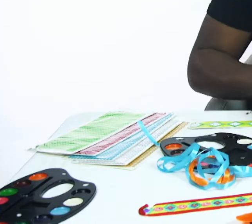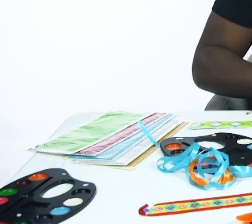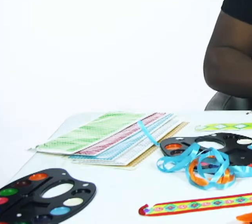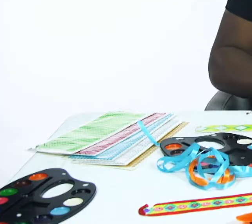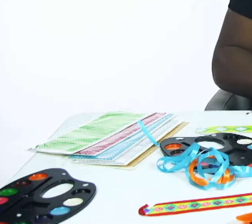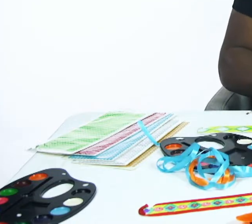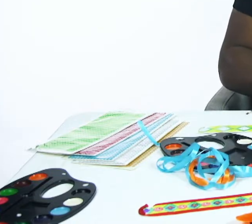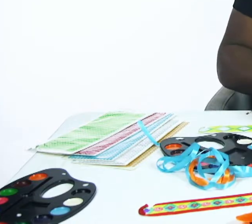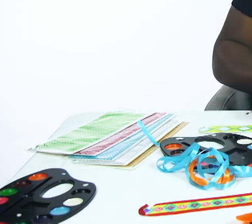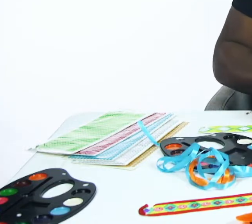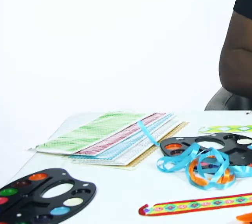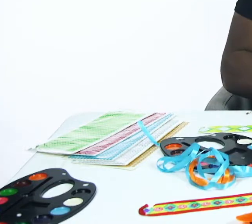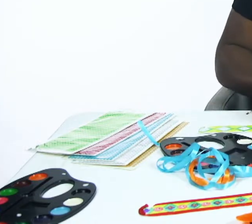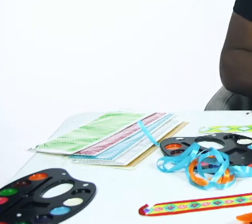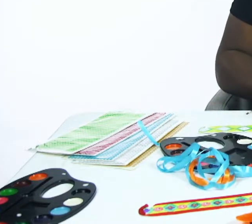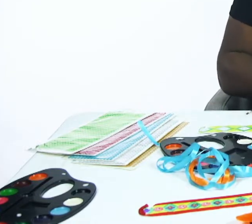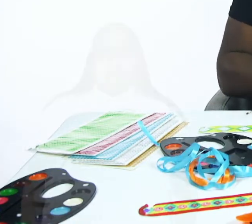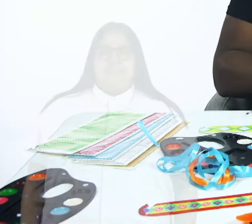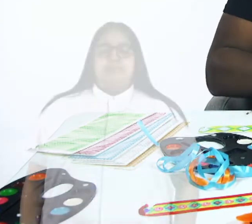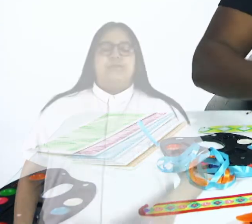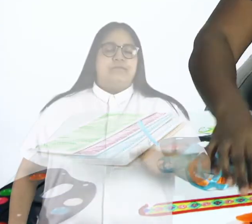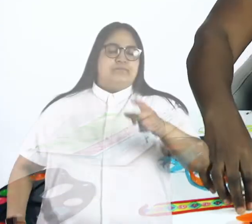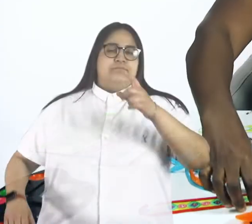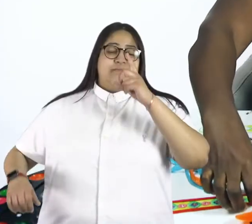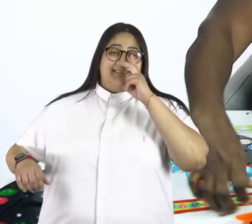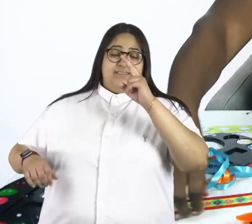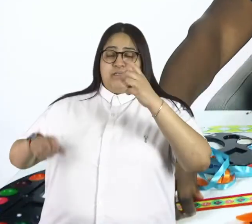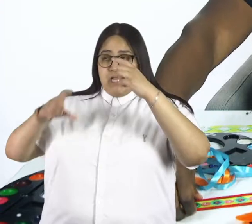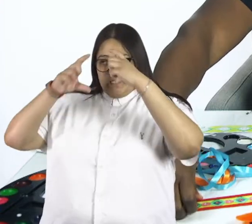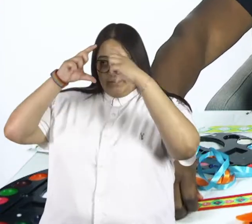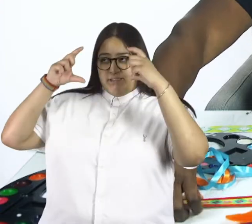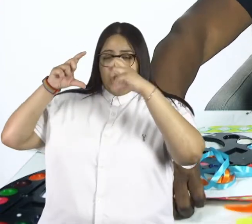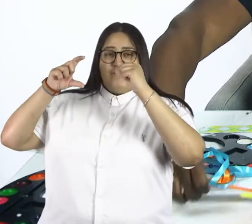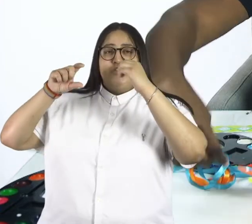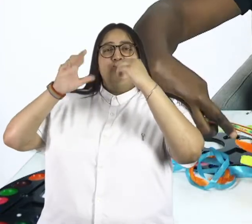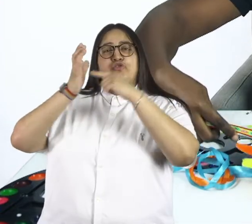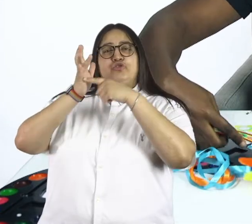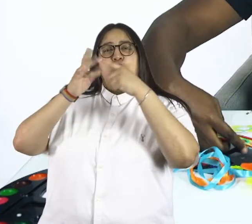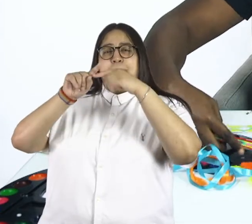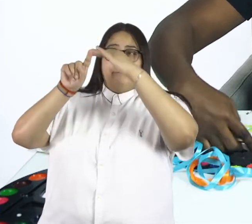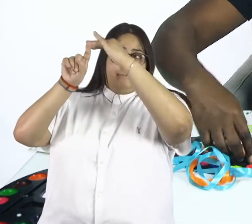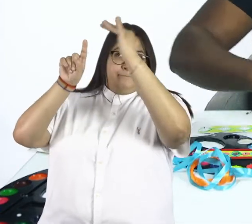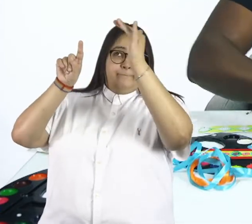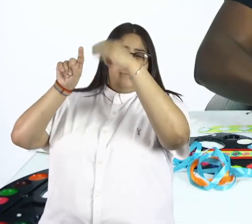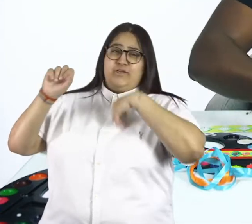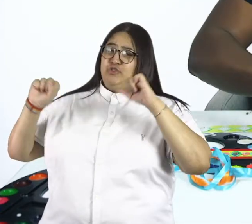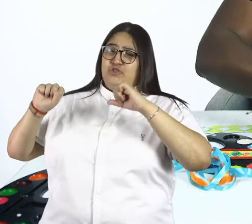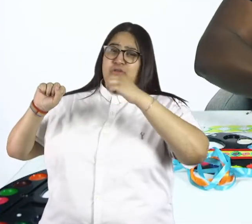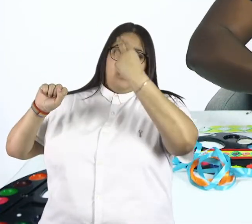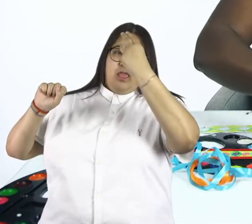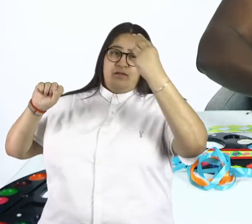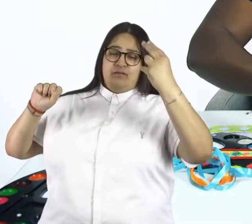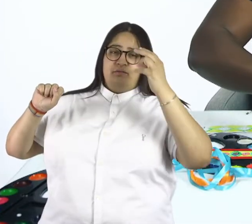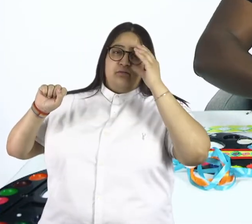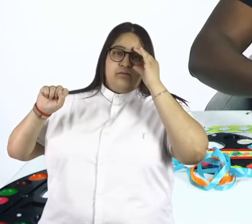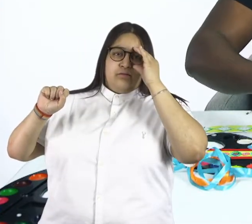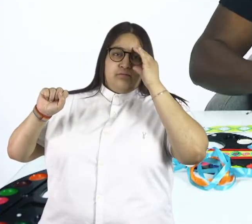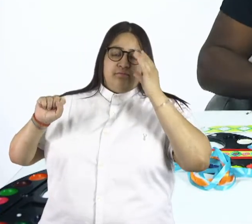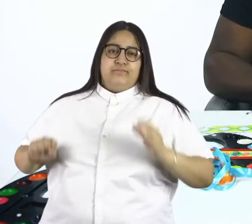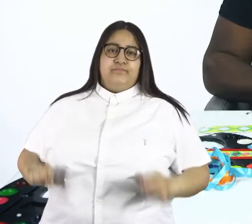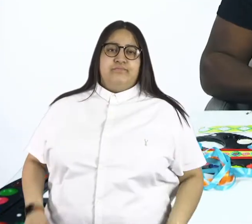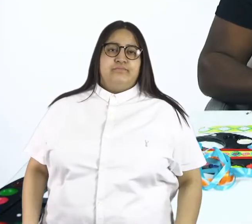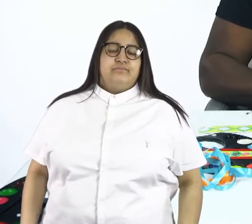not colored in the top here because that is where our feathers are going to be applied. So